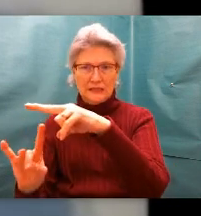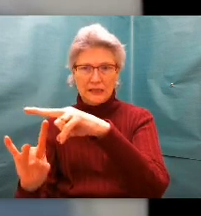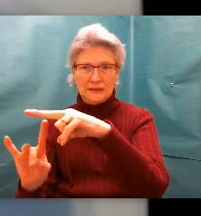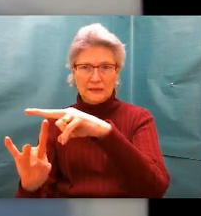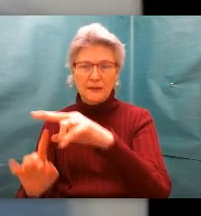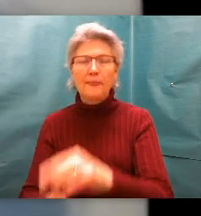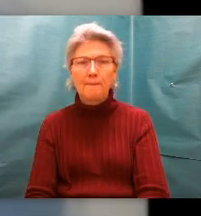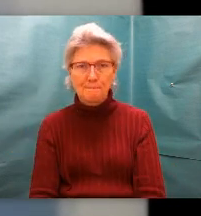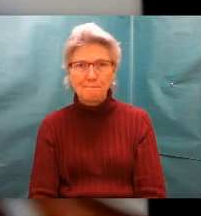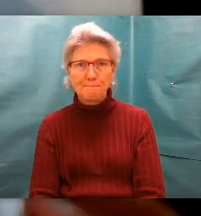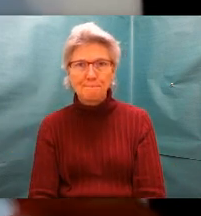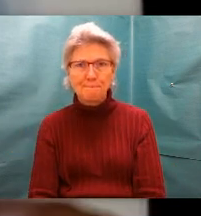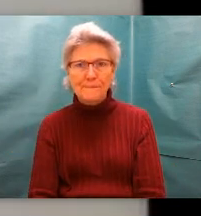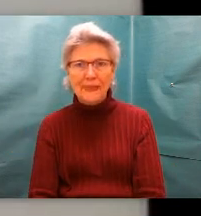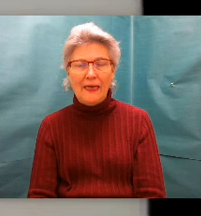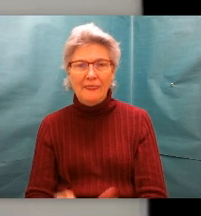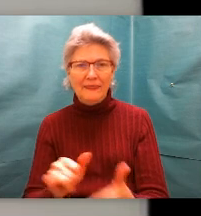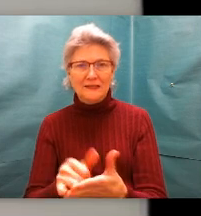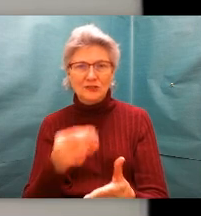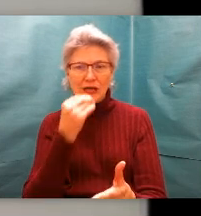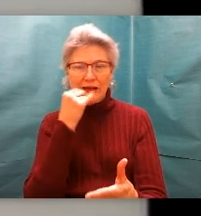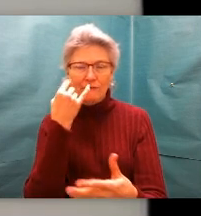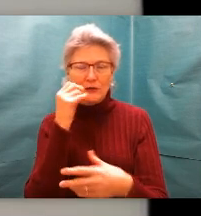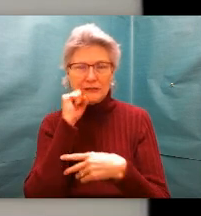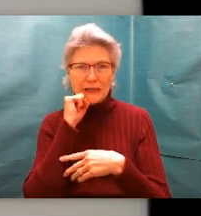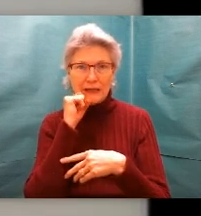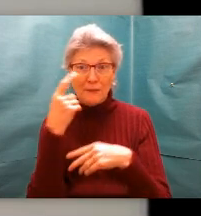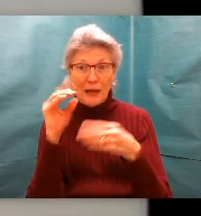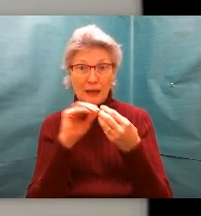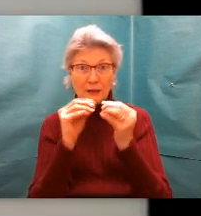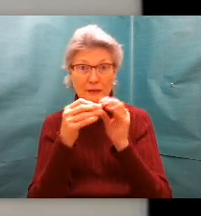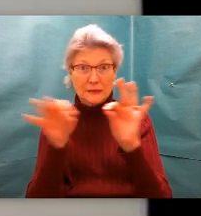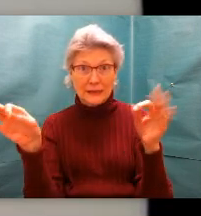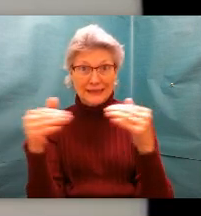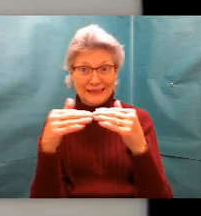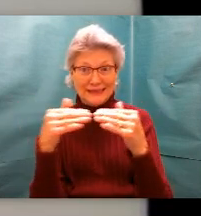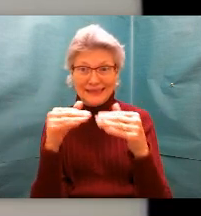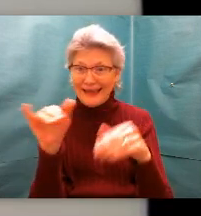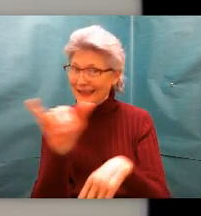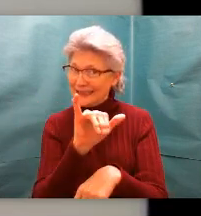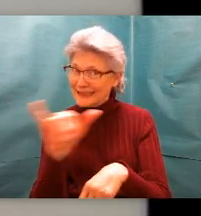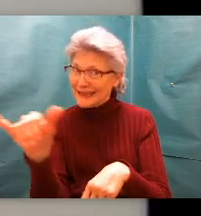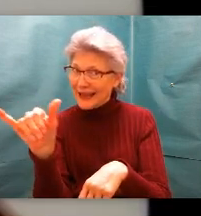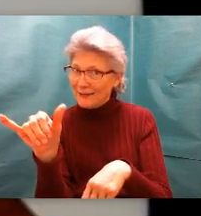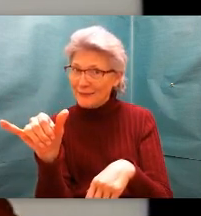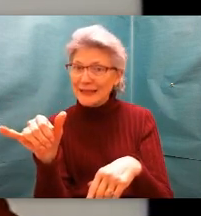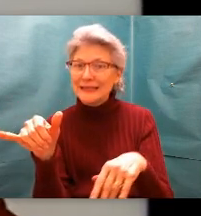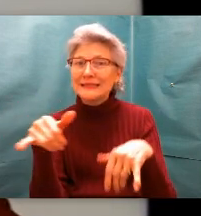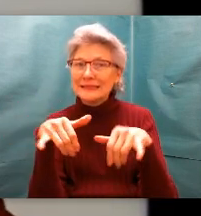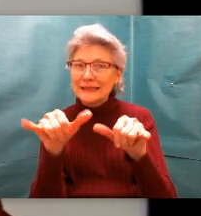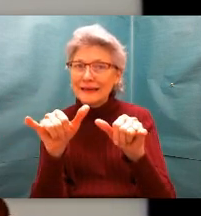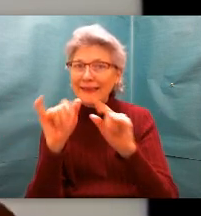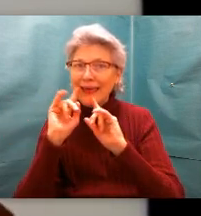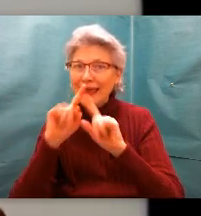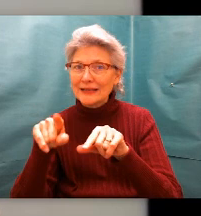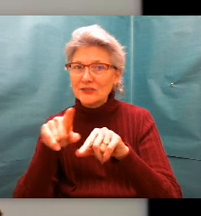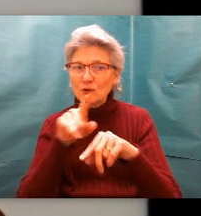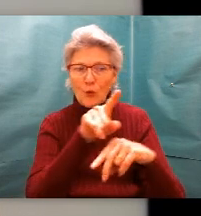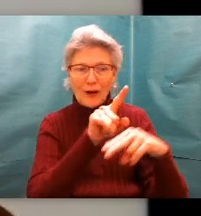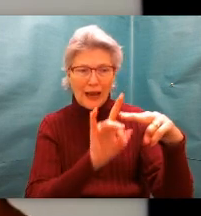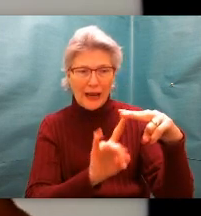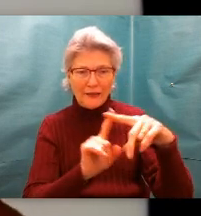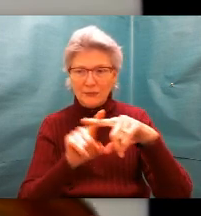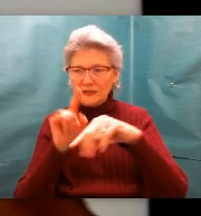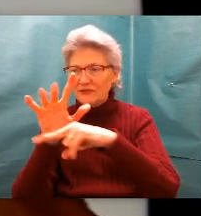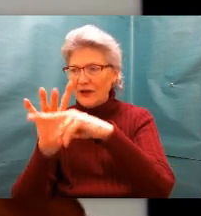she had for a snack. My equation would remain the same. I still found 1/8 plus